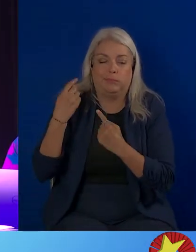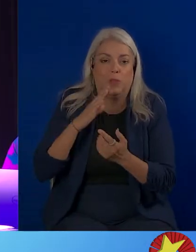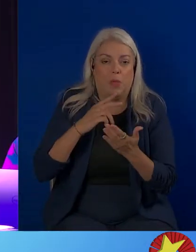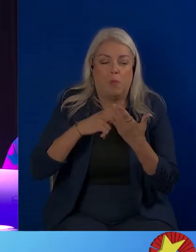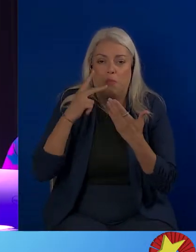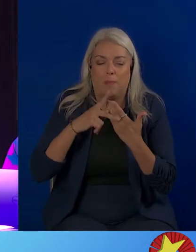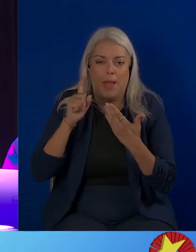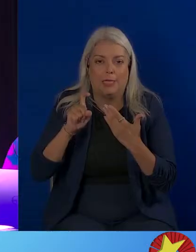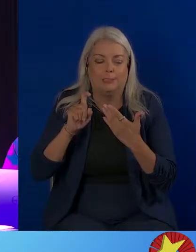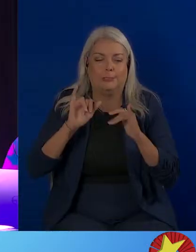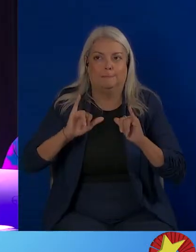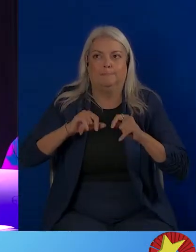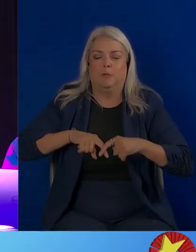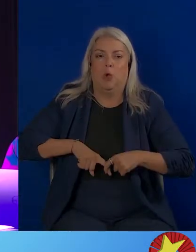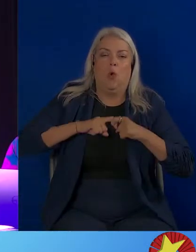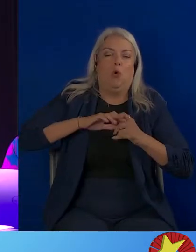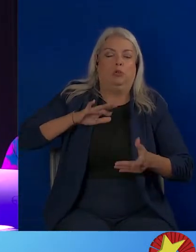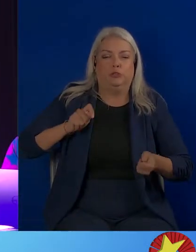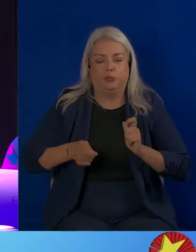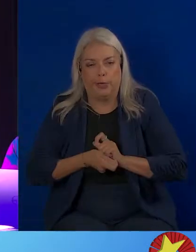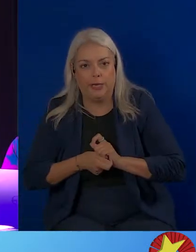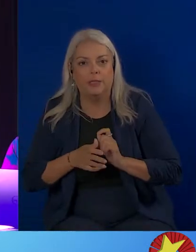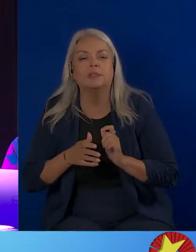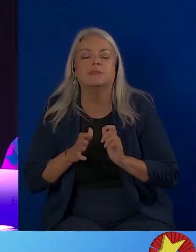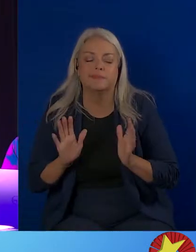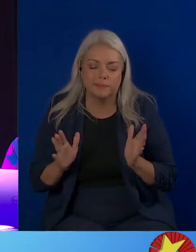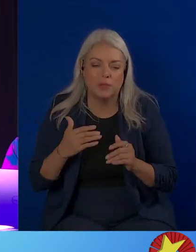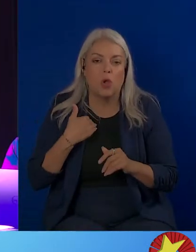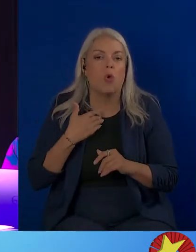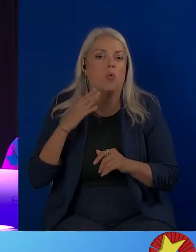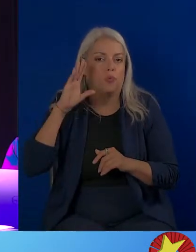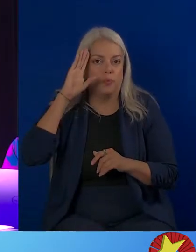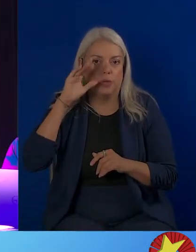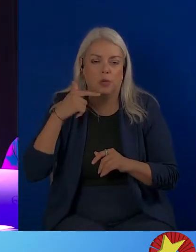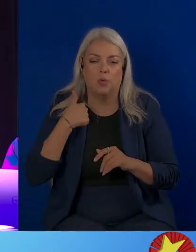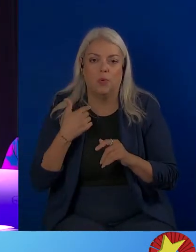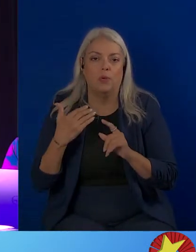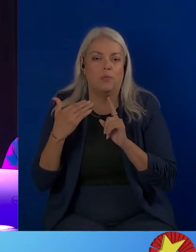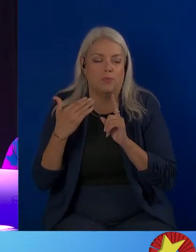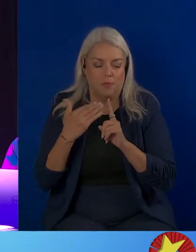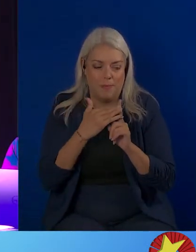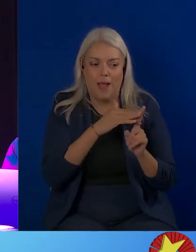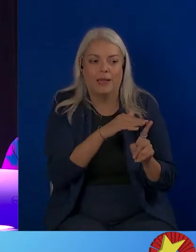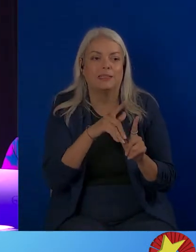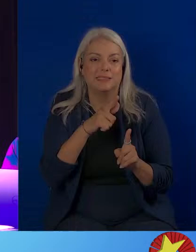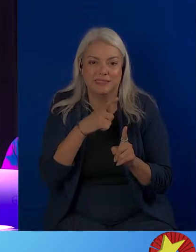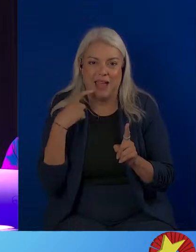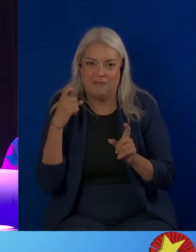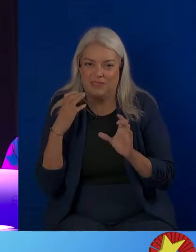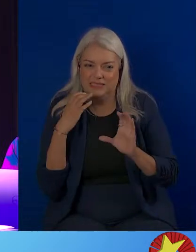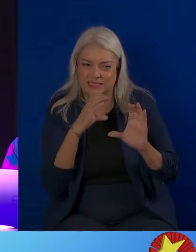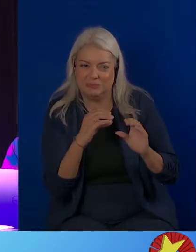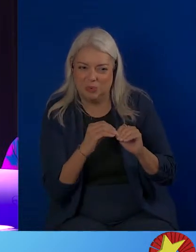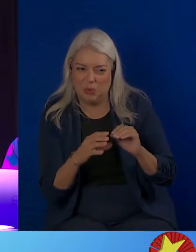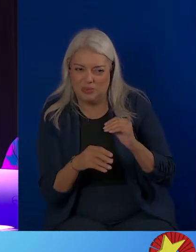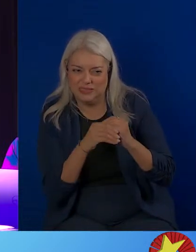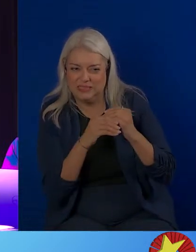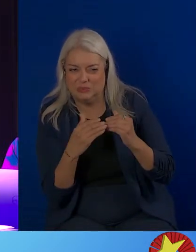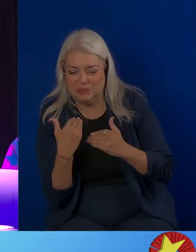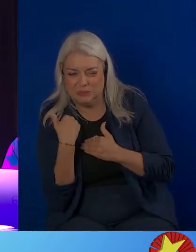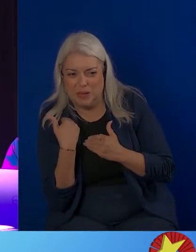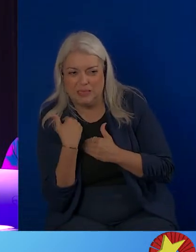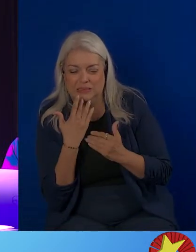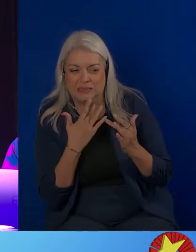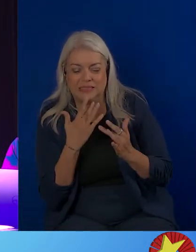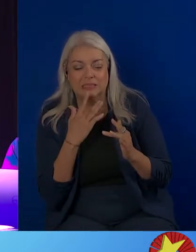and services. And we continue to be reminded of more and more responsibilities that they've taken on. However, we